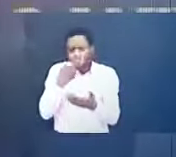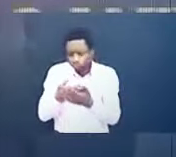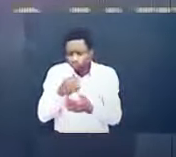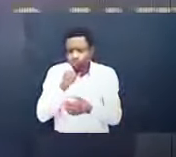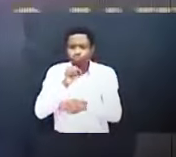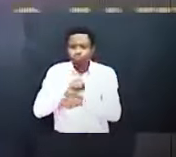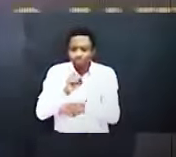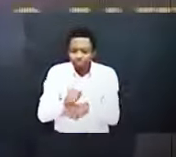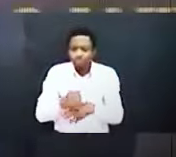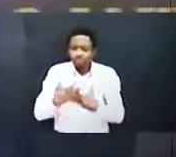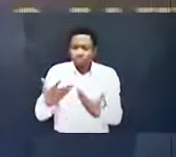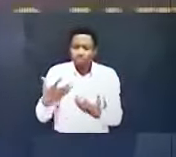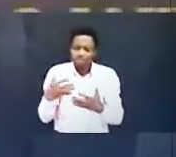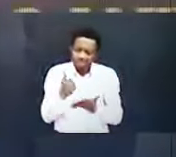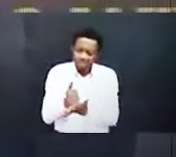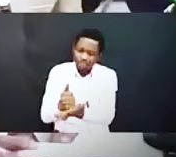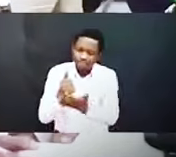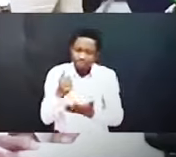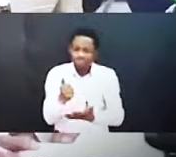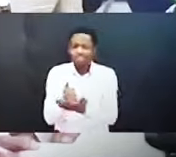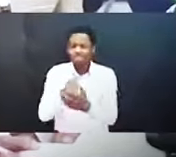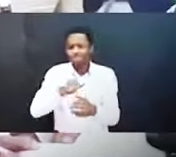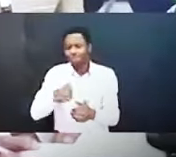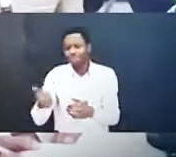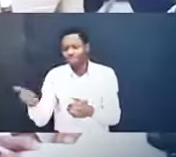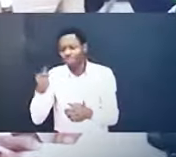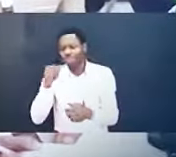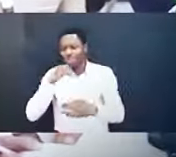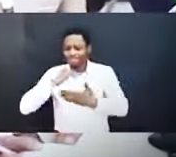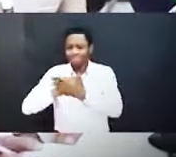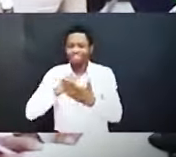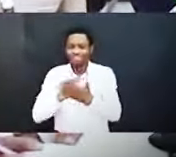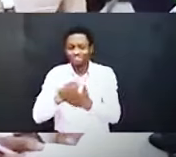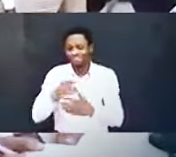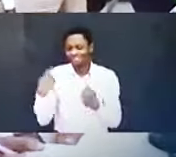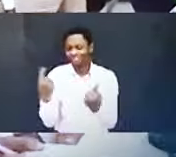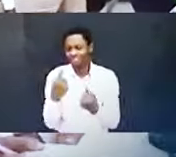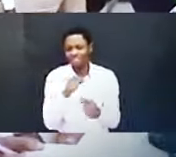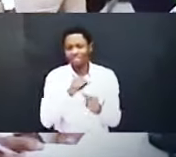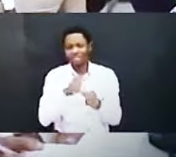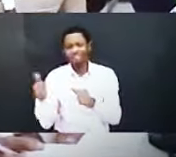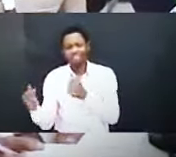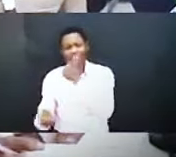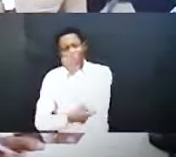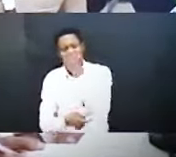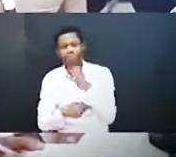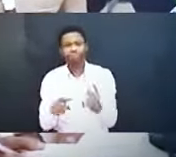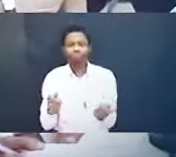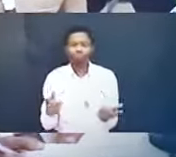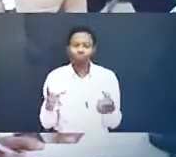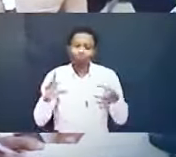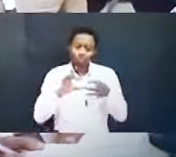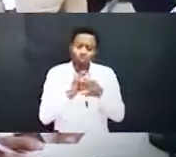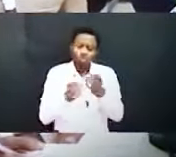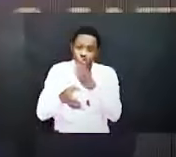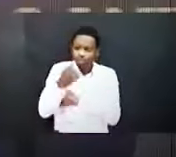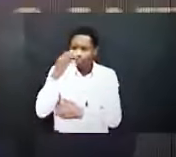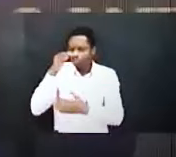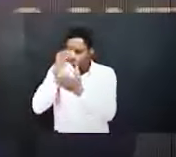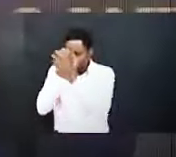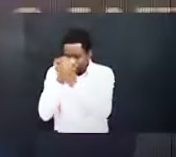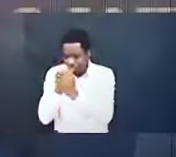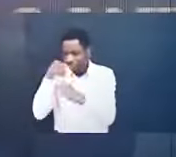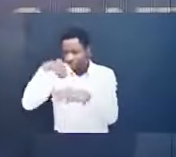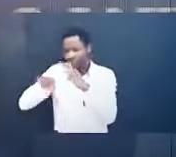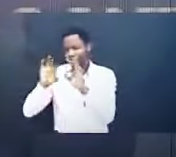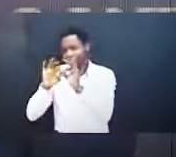other against sin and all temptations. To join in God's worship in the family and